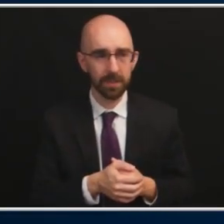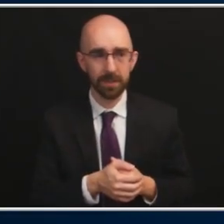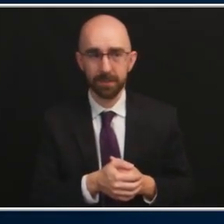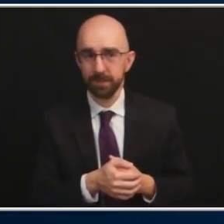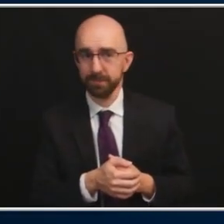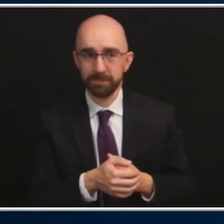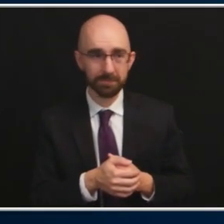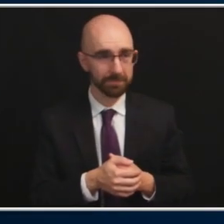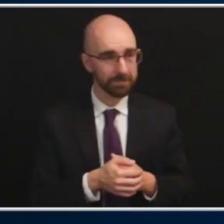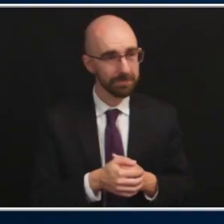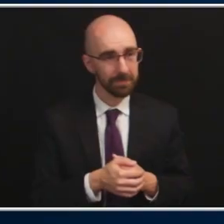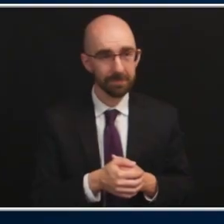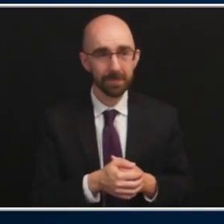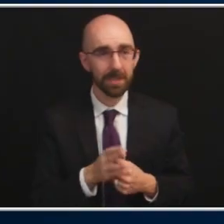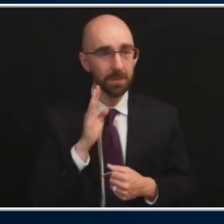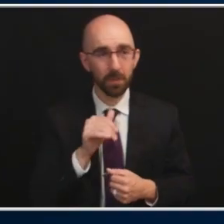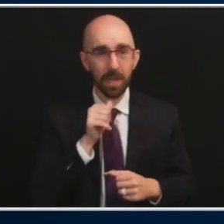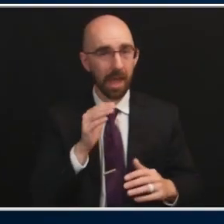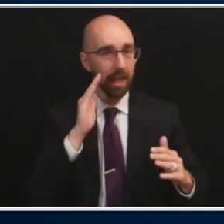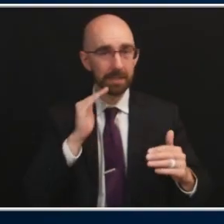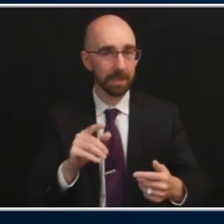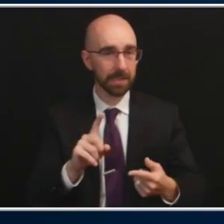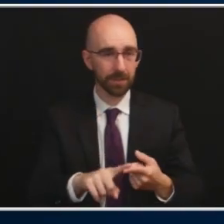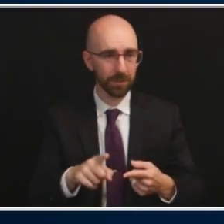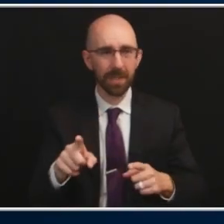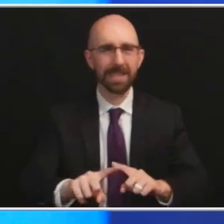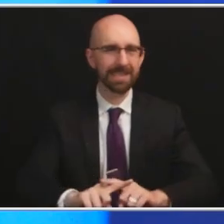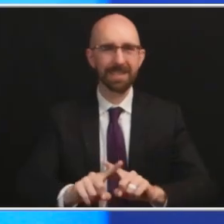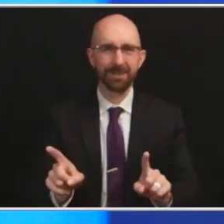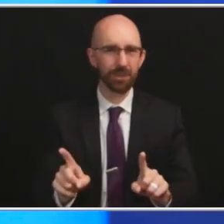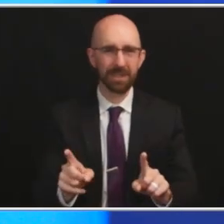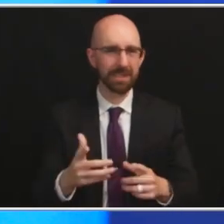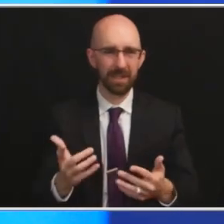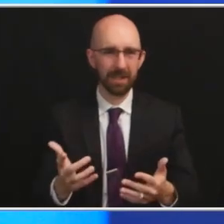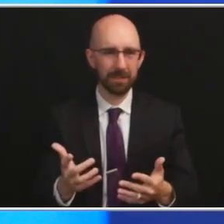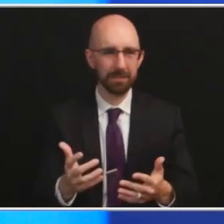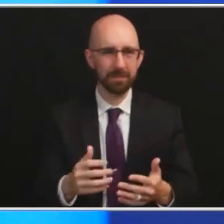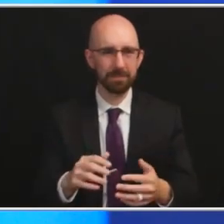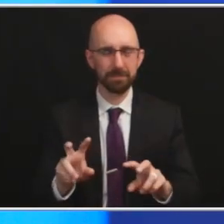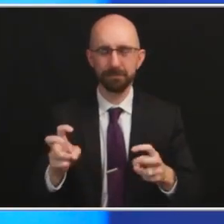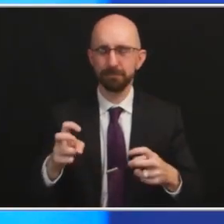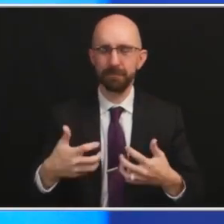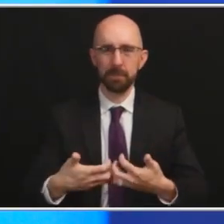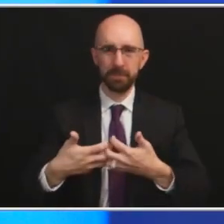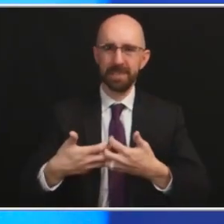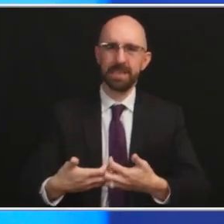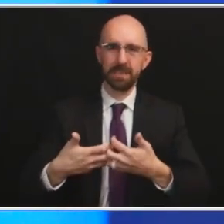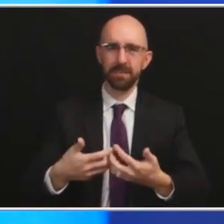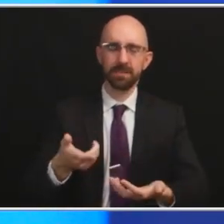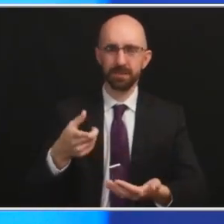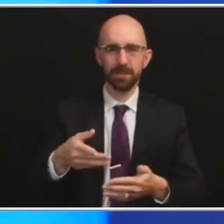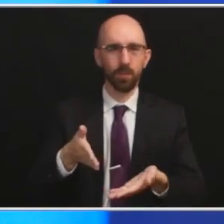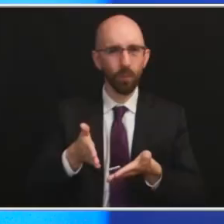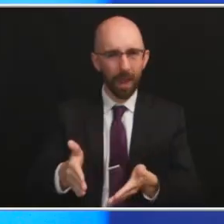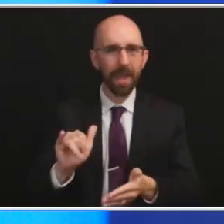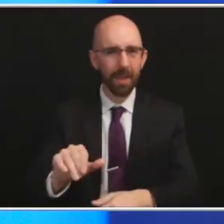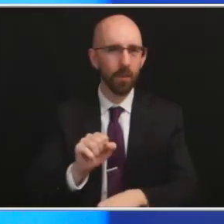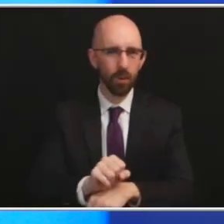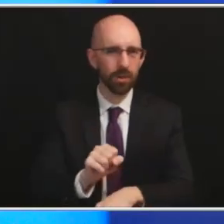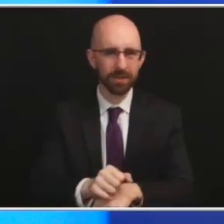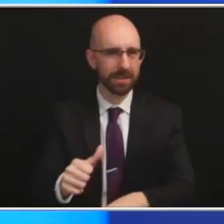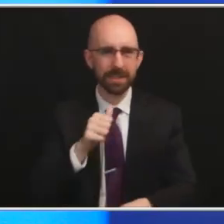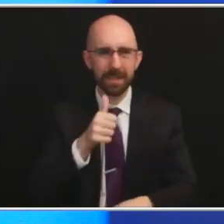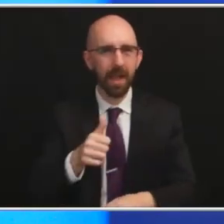You certainly wouldn't expect it to. It has a completely different mechanism and route through which it works. It's not a